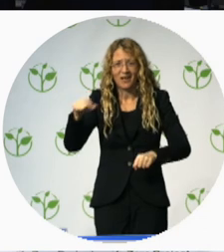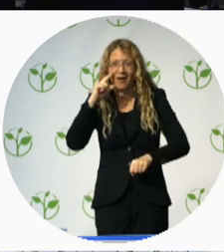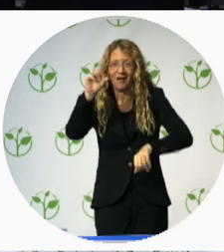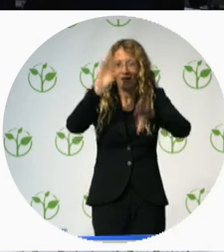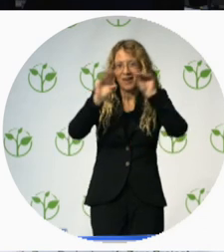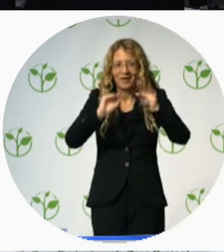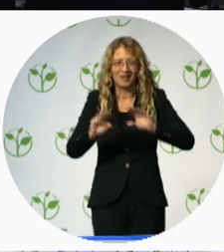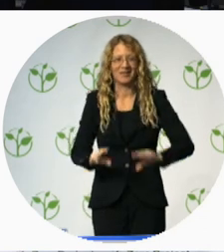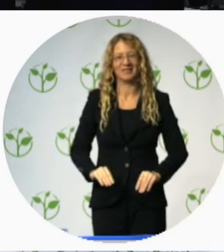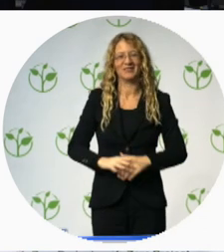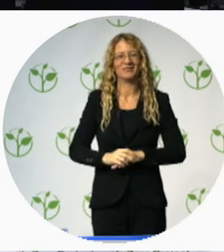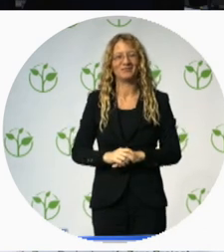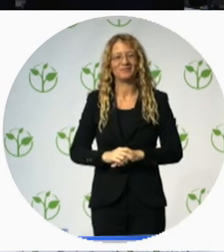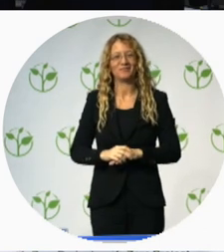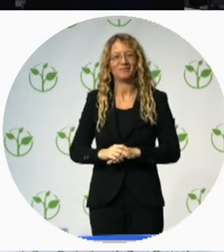and experts.